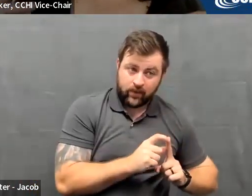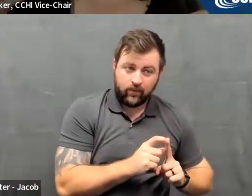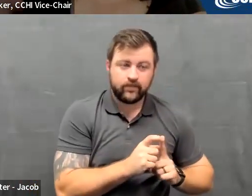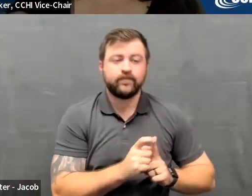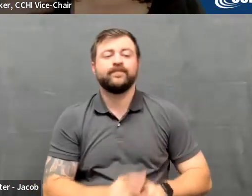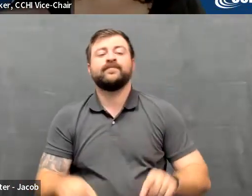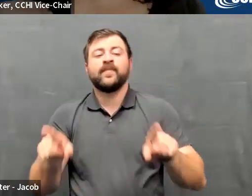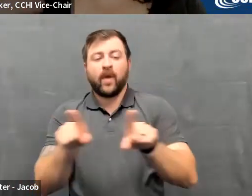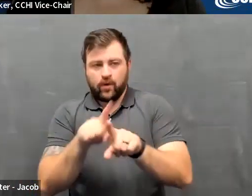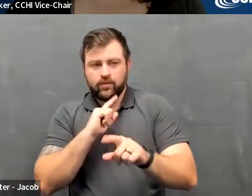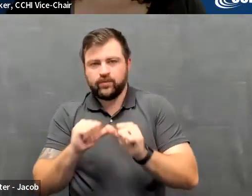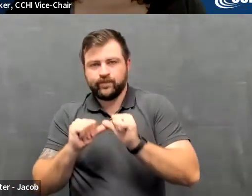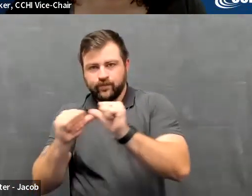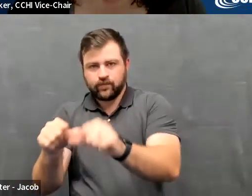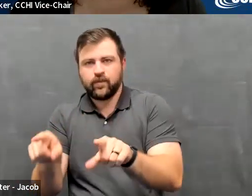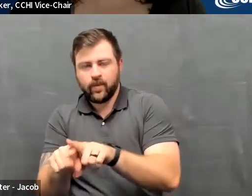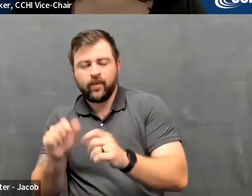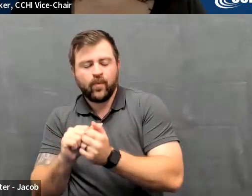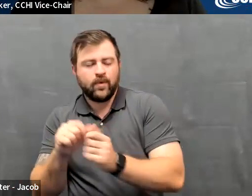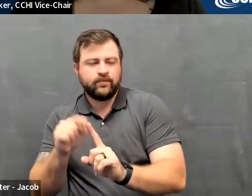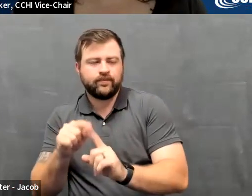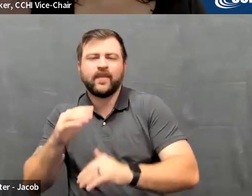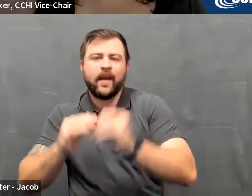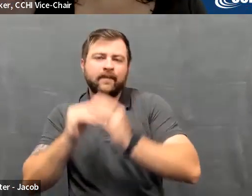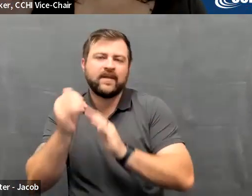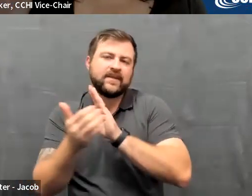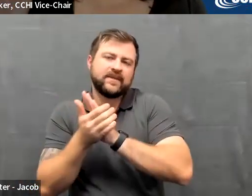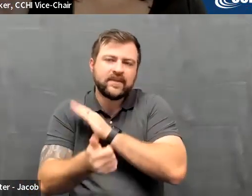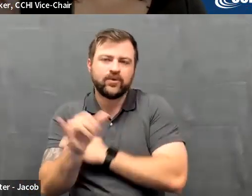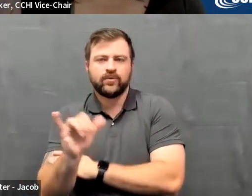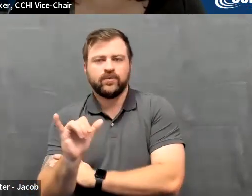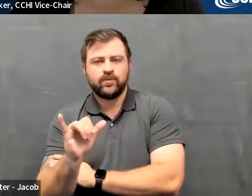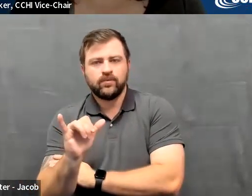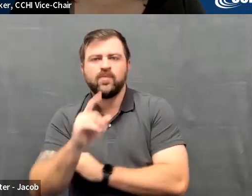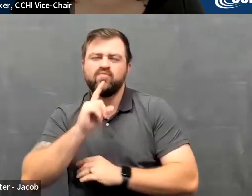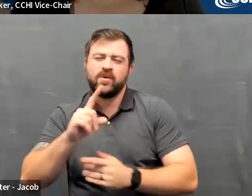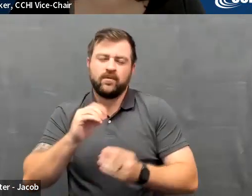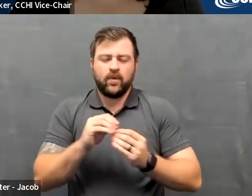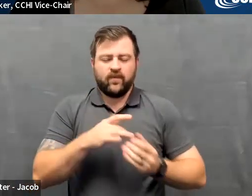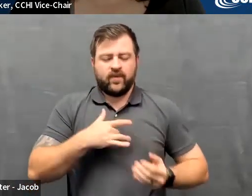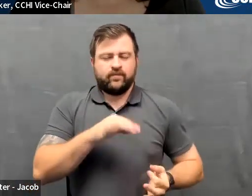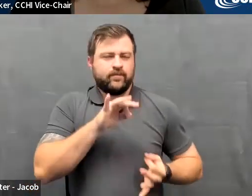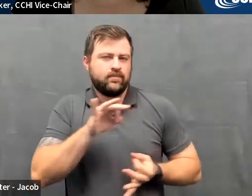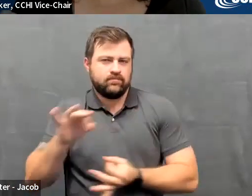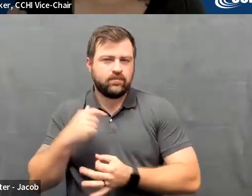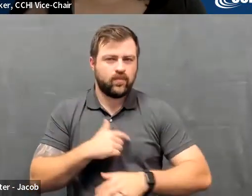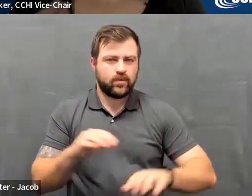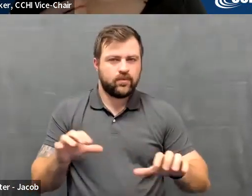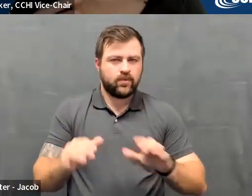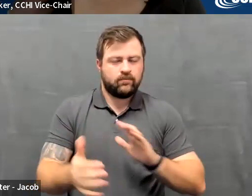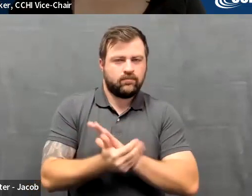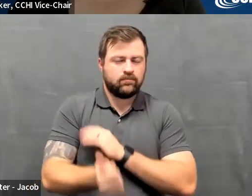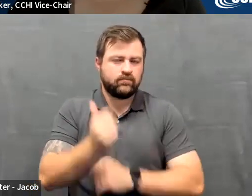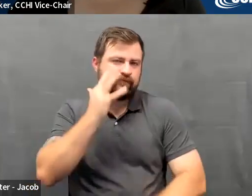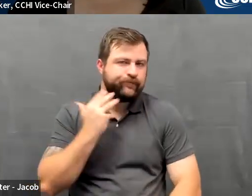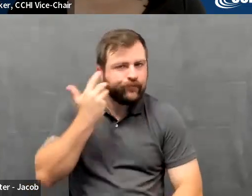also to continue building skills to really perfect what we're doing. And